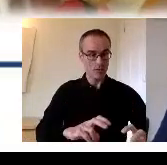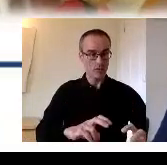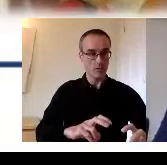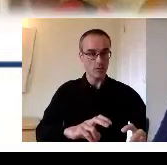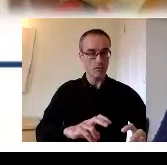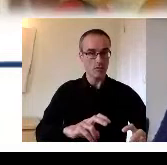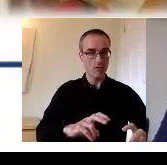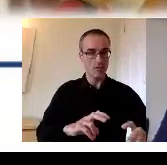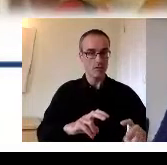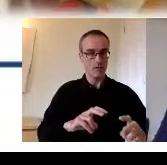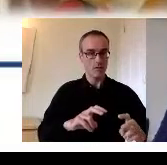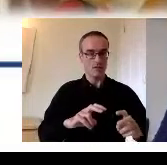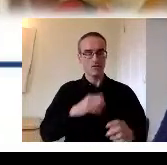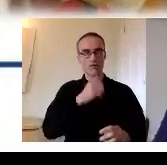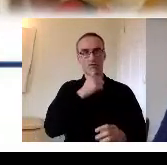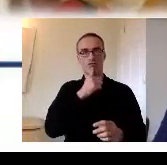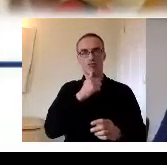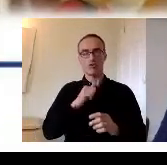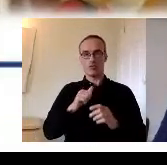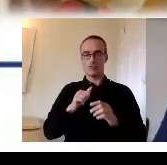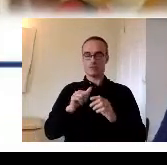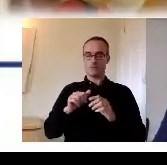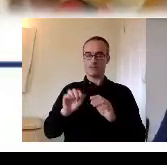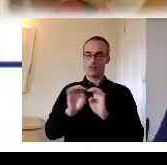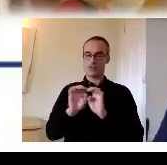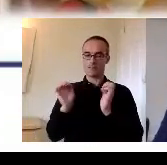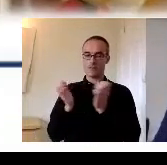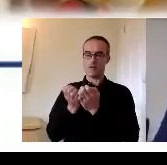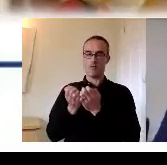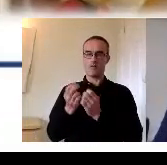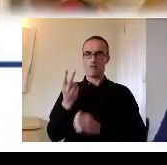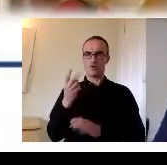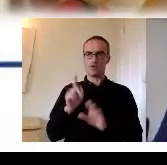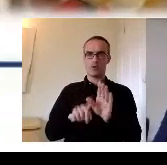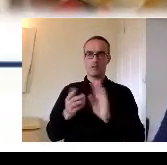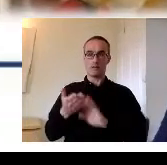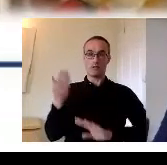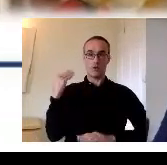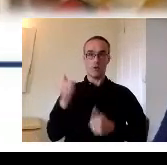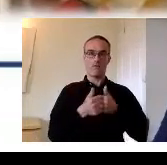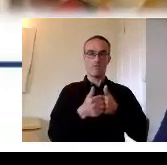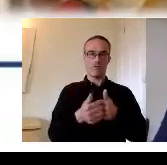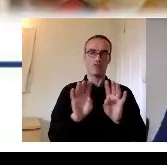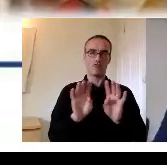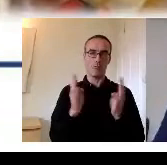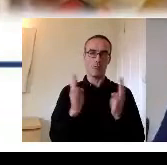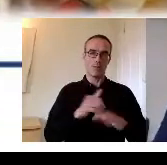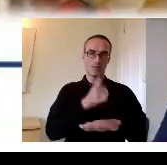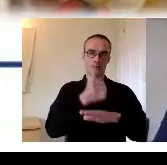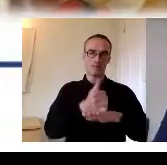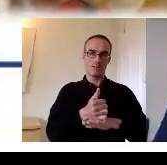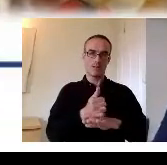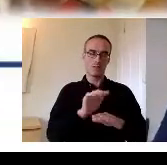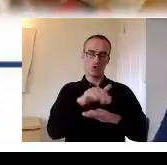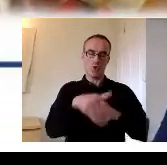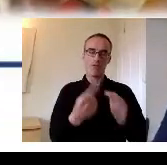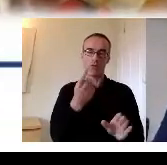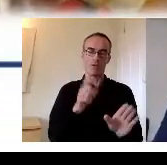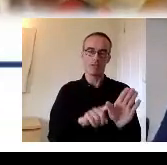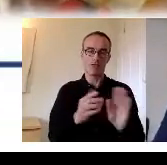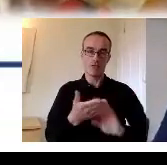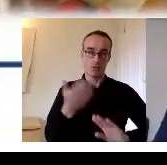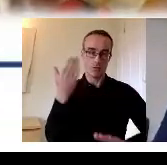seminar 2 years ago, and then the actual advisory board got set up just over a year ago. And this,